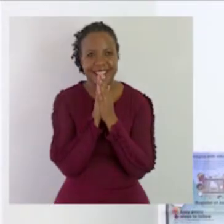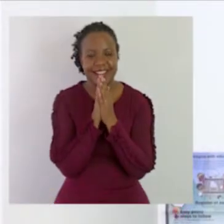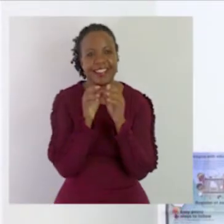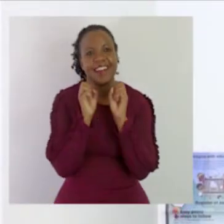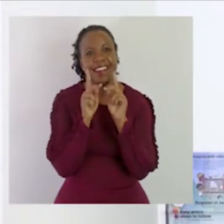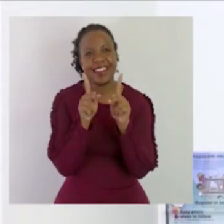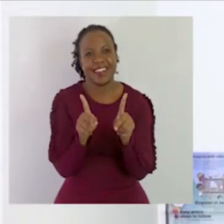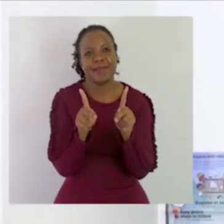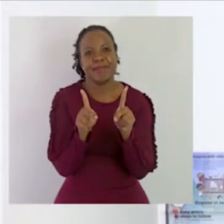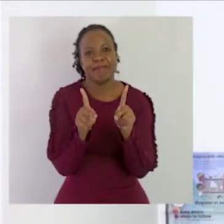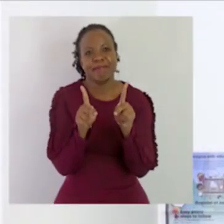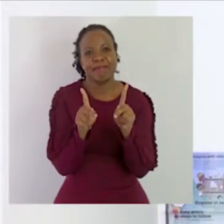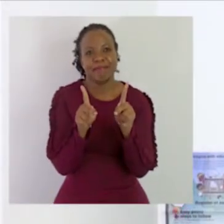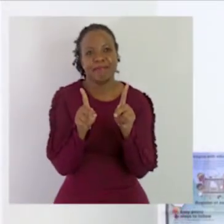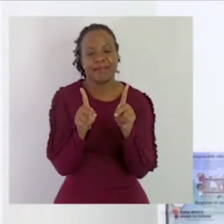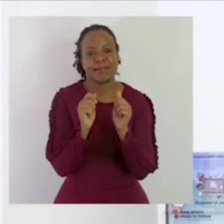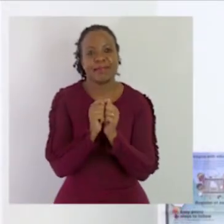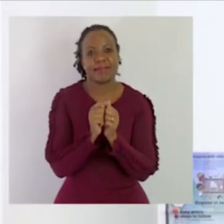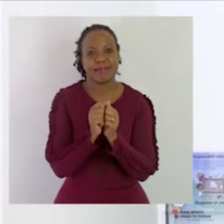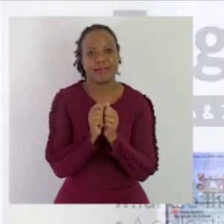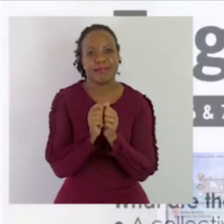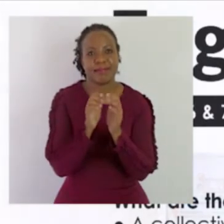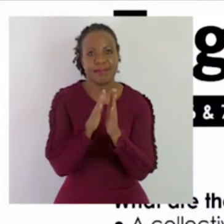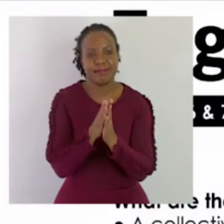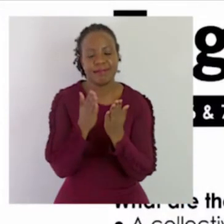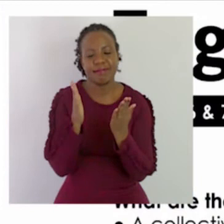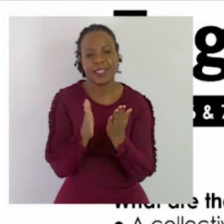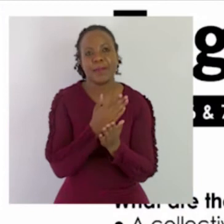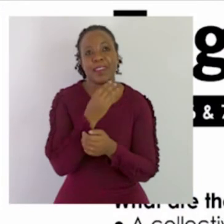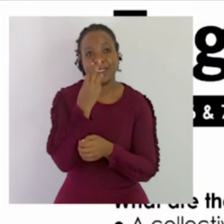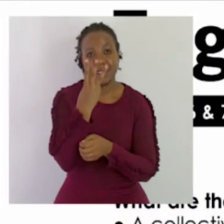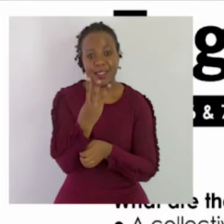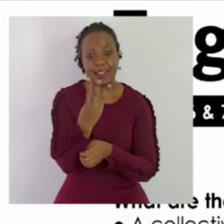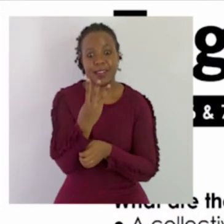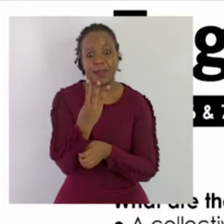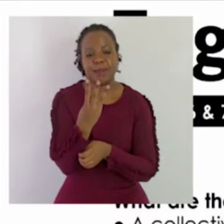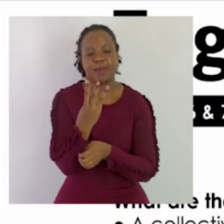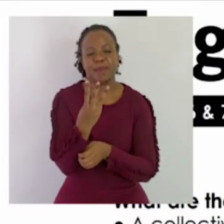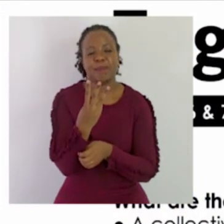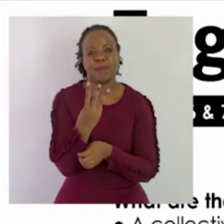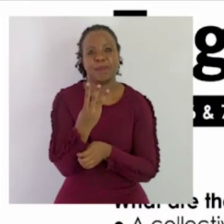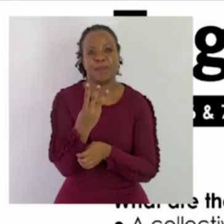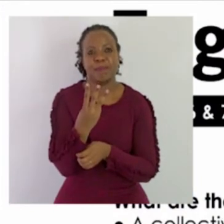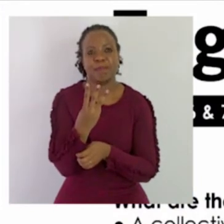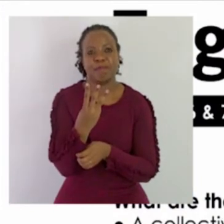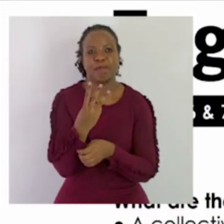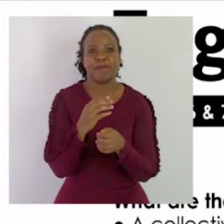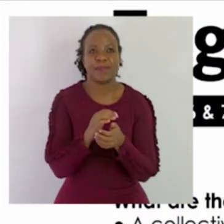All right. Let us turn to page 3 of our booklets.